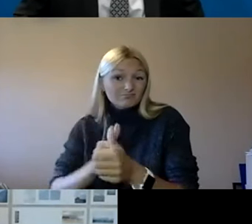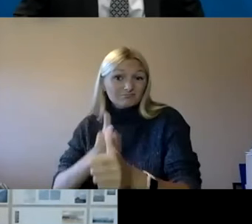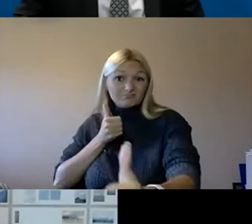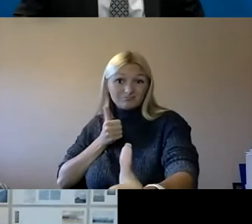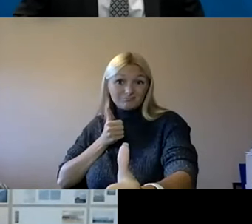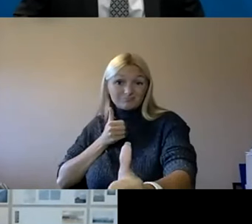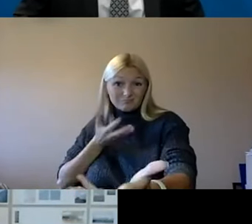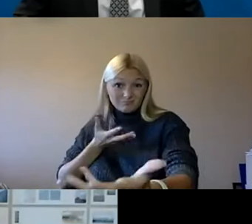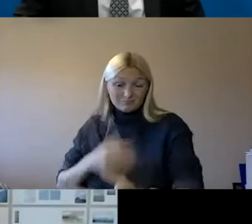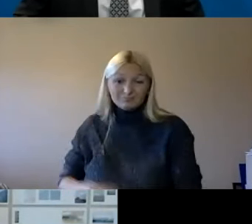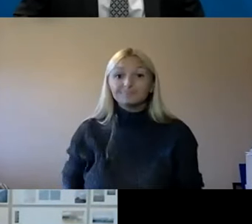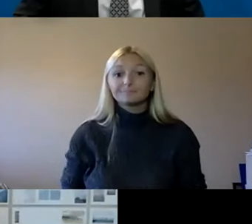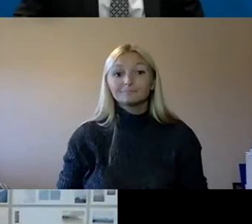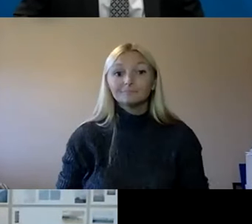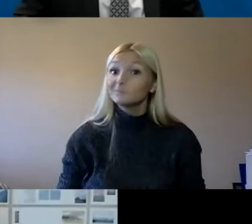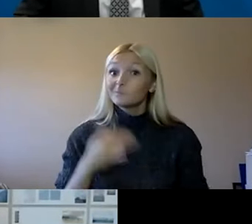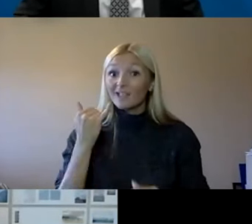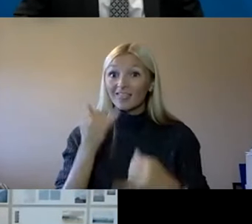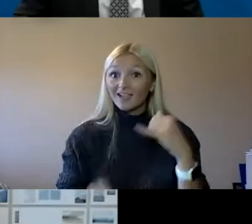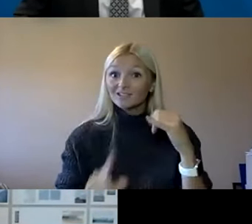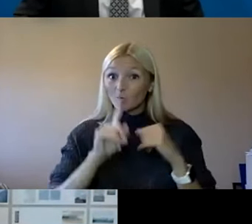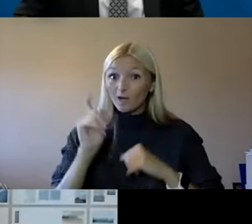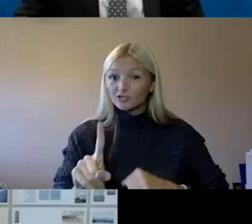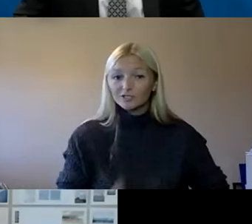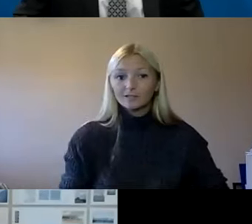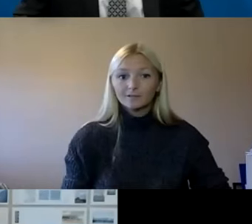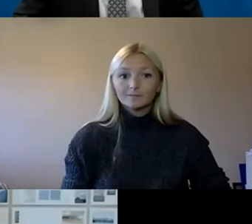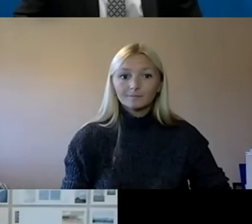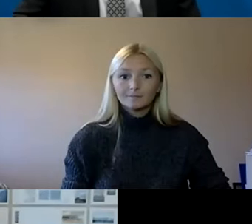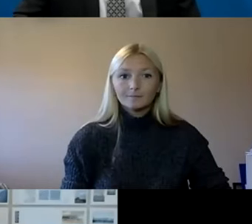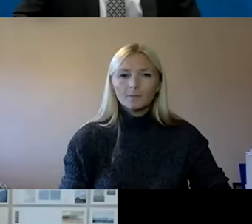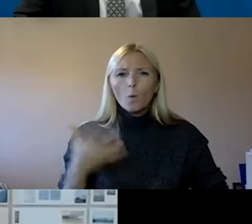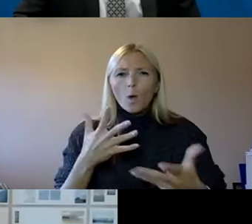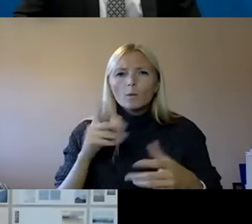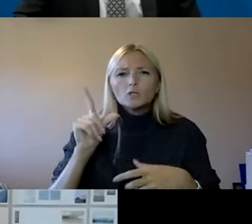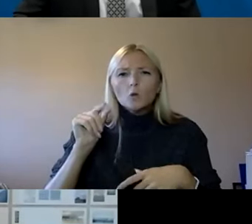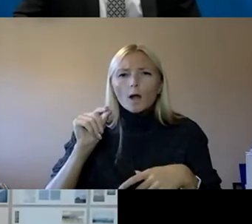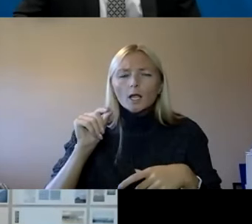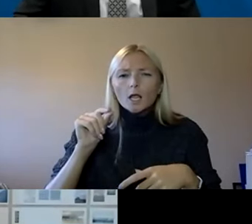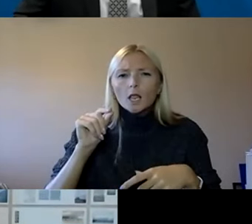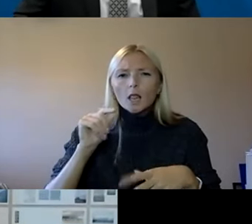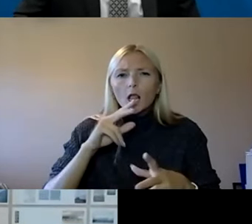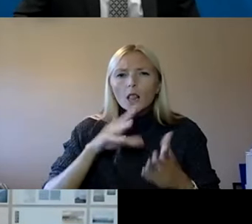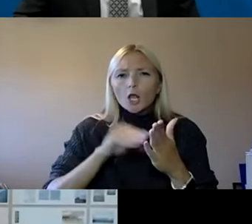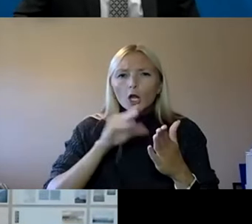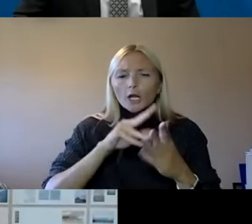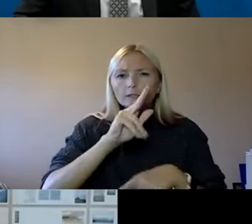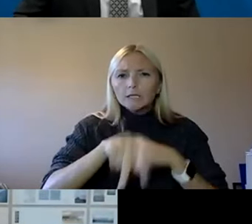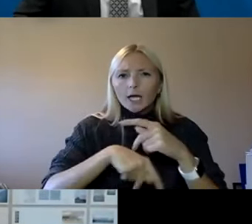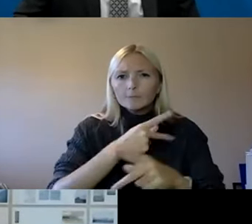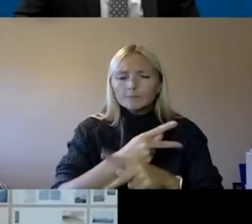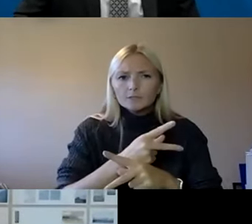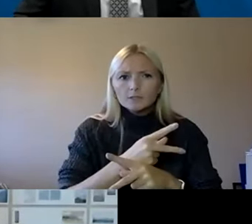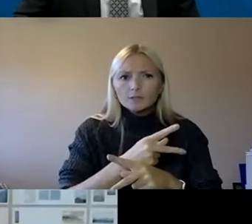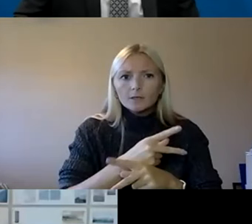that's what we want. And then the last question, what was the 20 learning types that we referenced right. before? There was a 20 modalities of learning that I